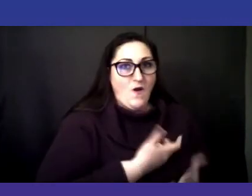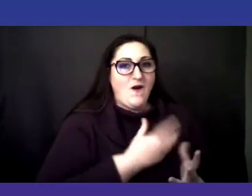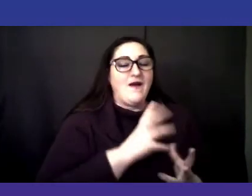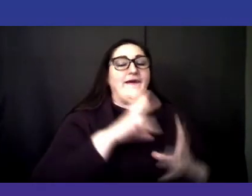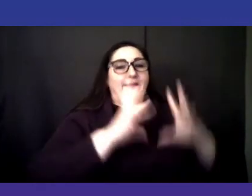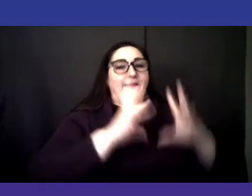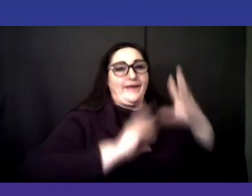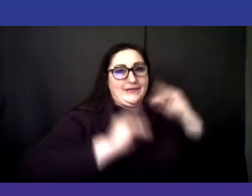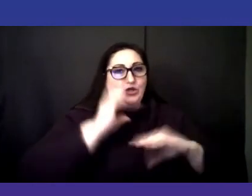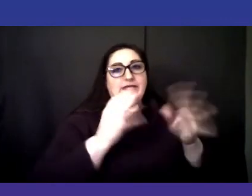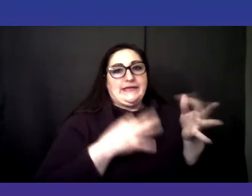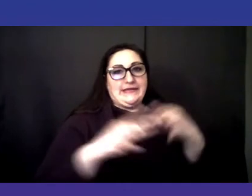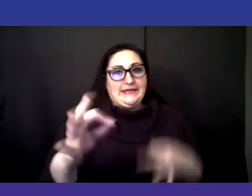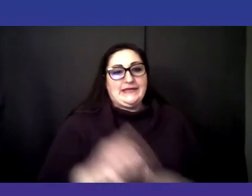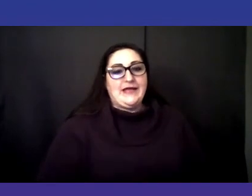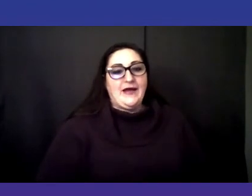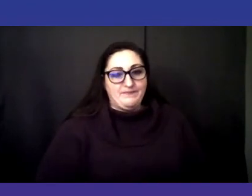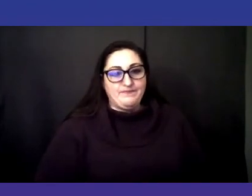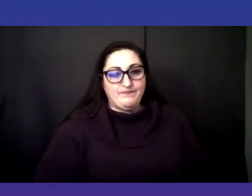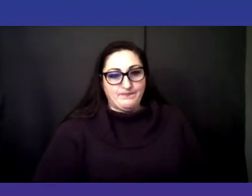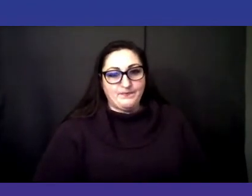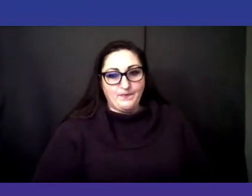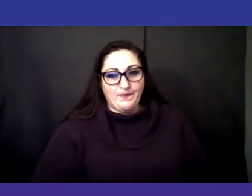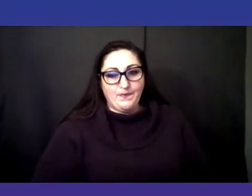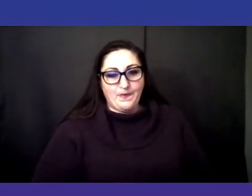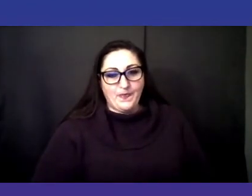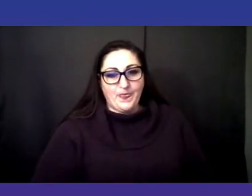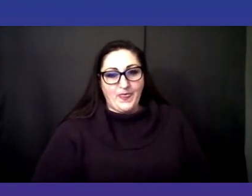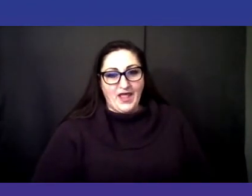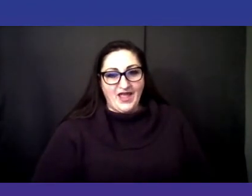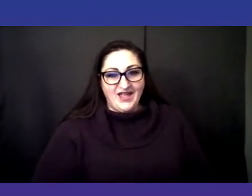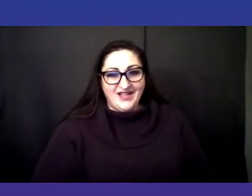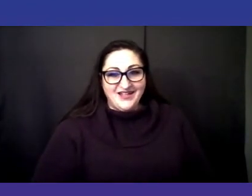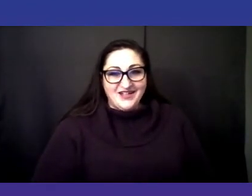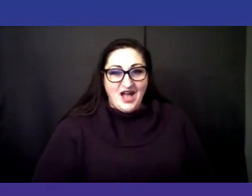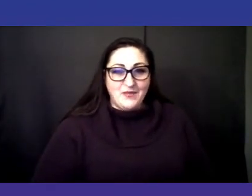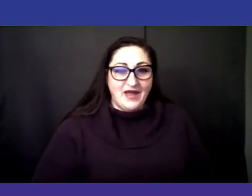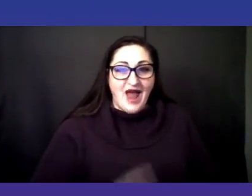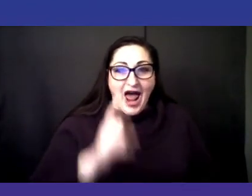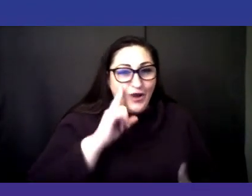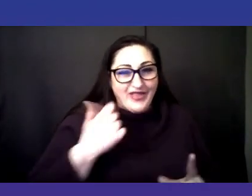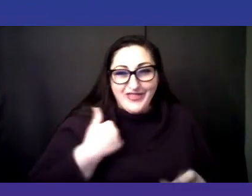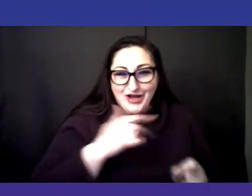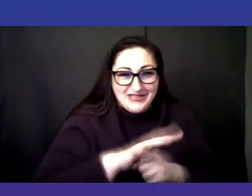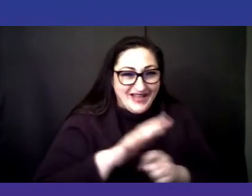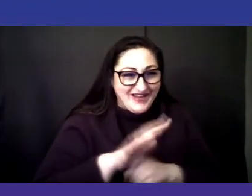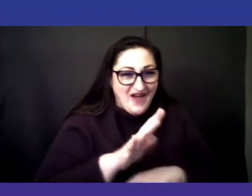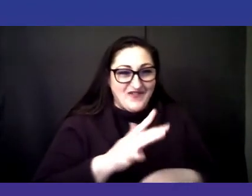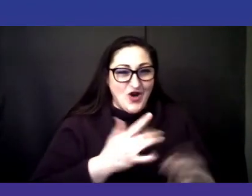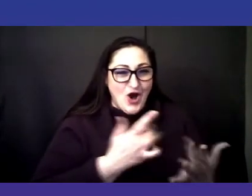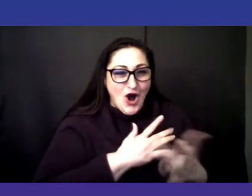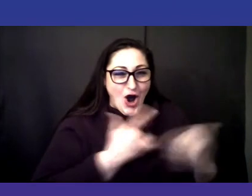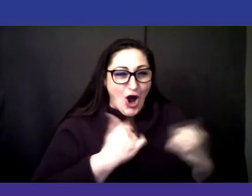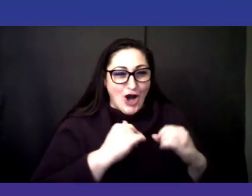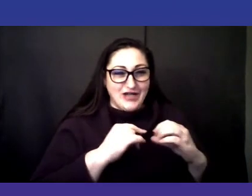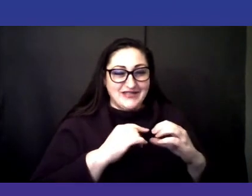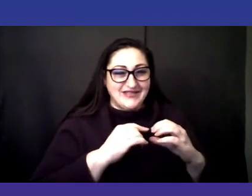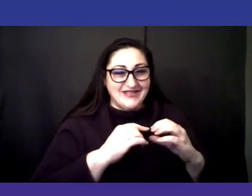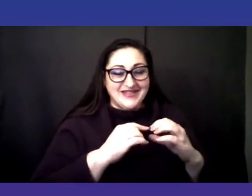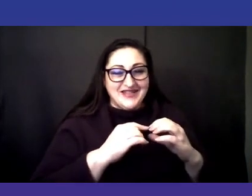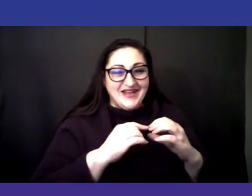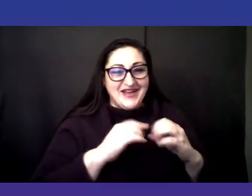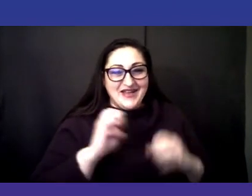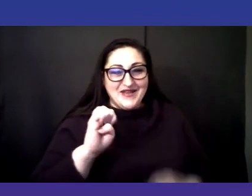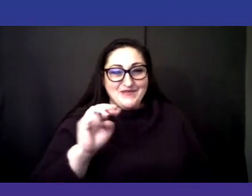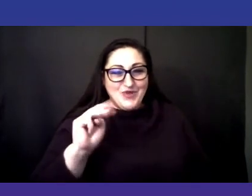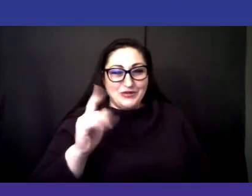I just love, there aren't enough like heart emojis to to communicate how much I love what you just said. I've been